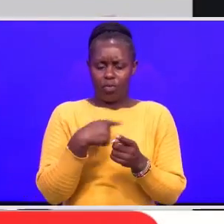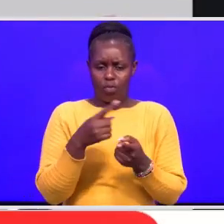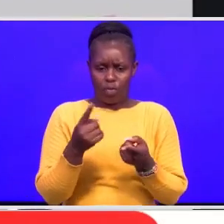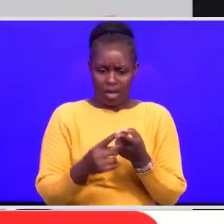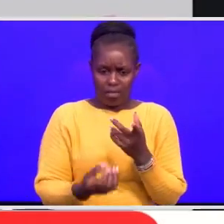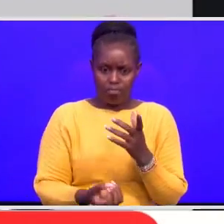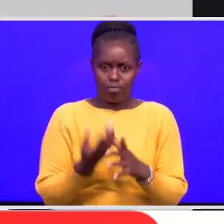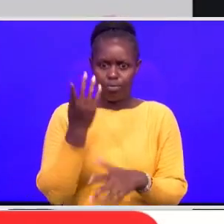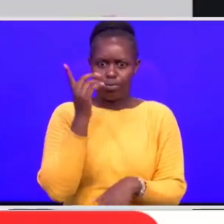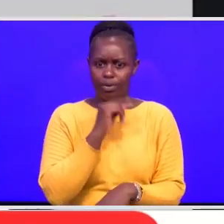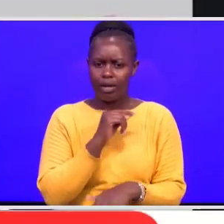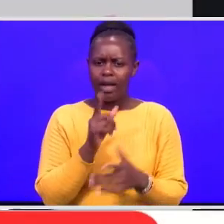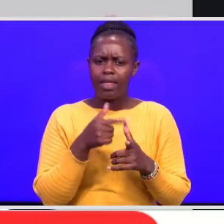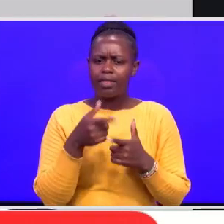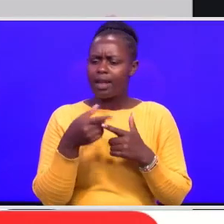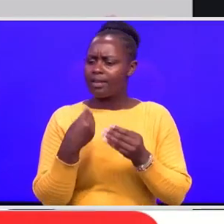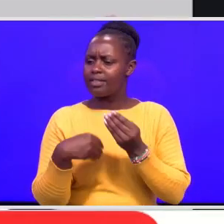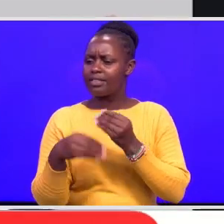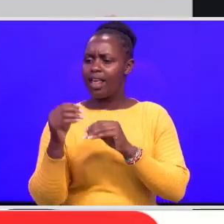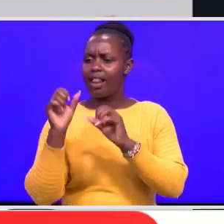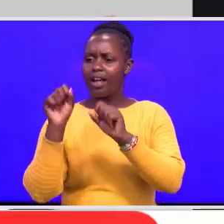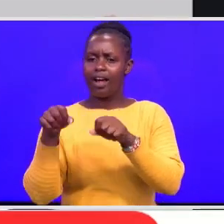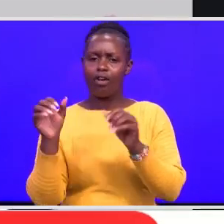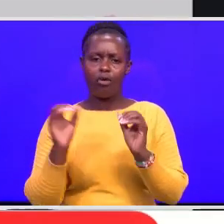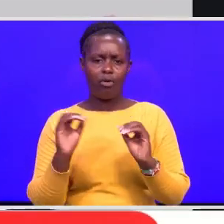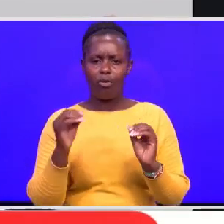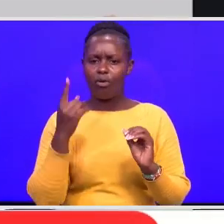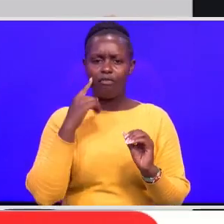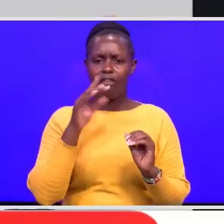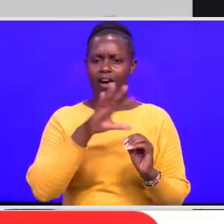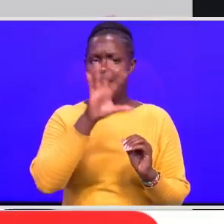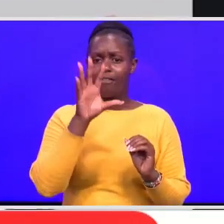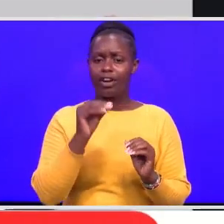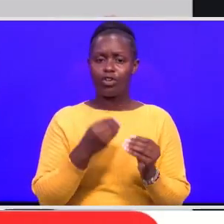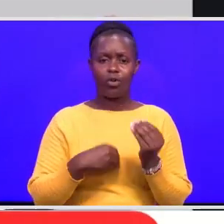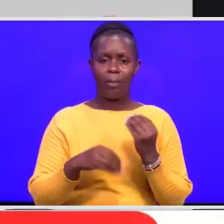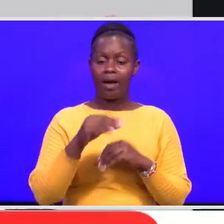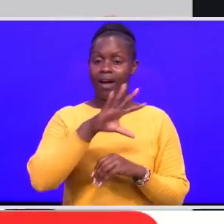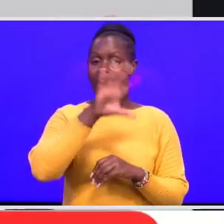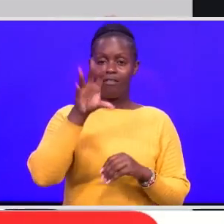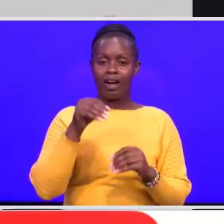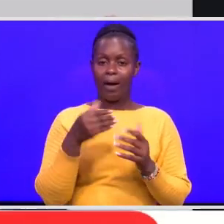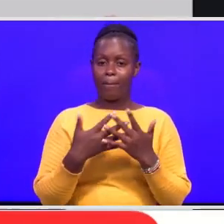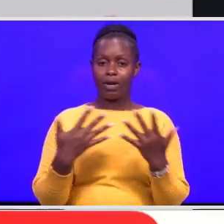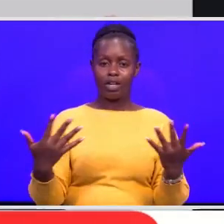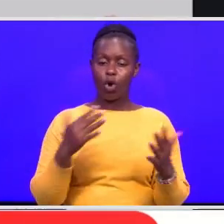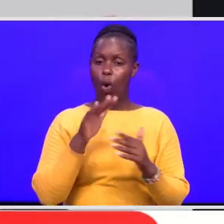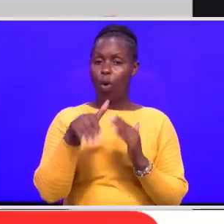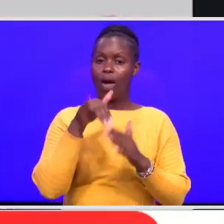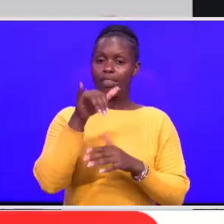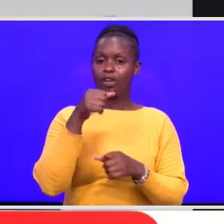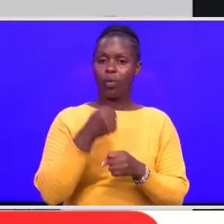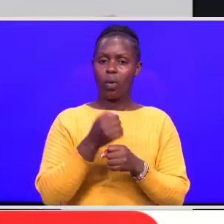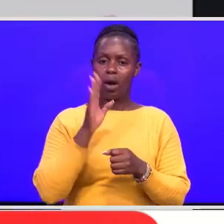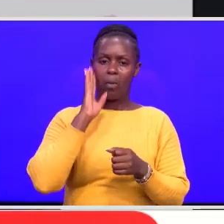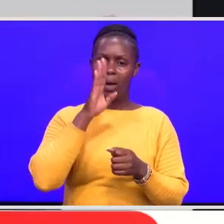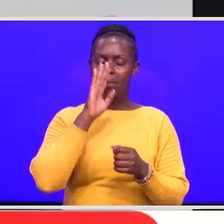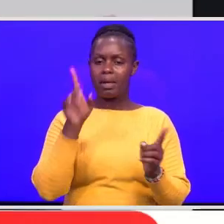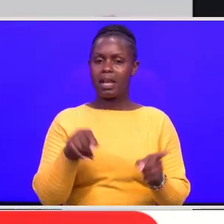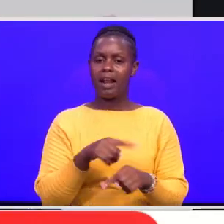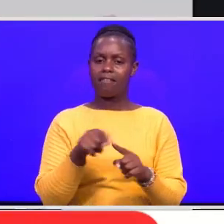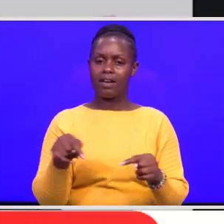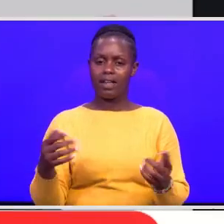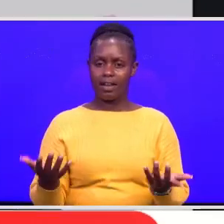is no market for the Africans to buy African products, all those efforts will be just nullified. The